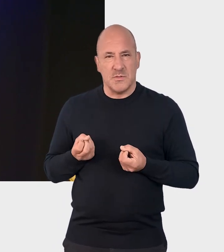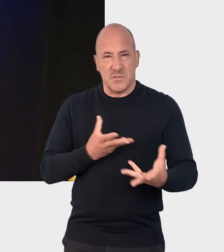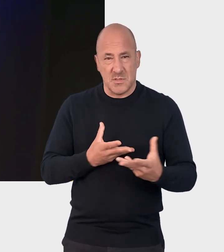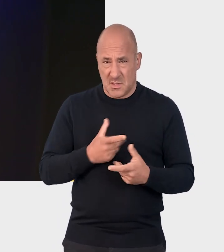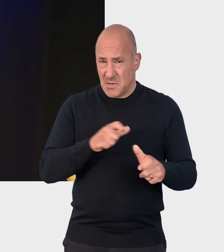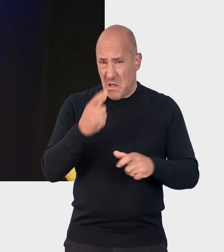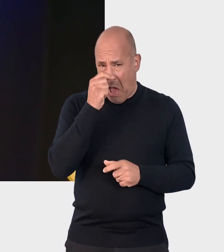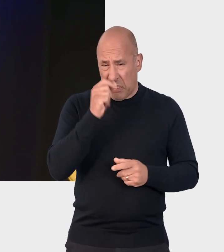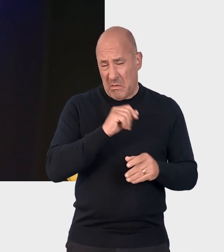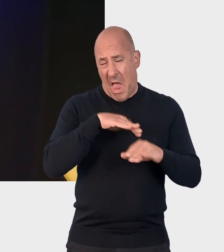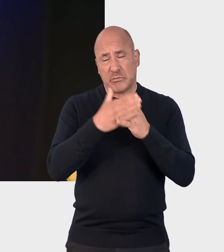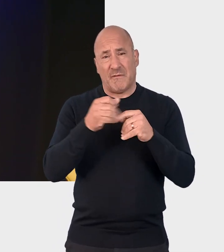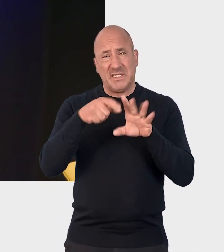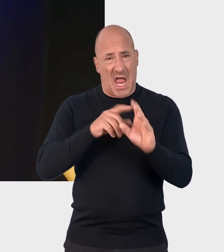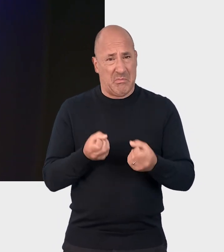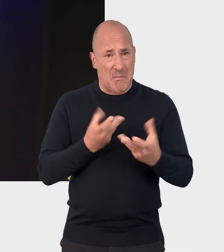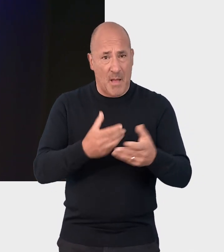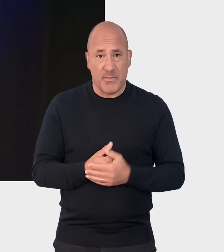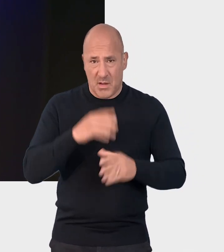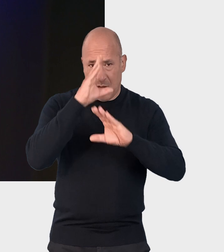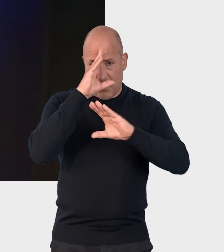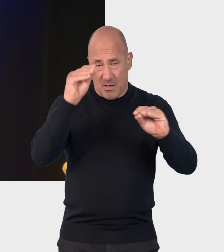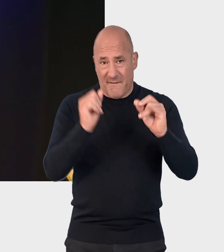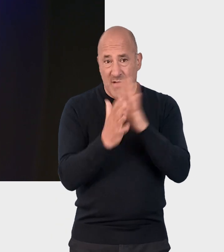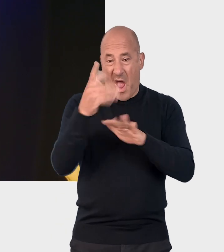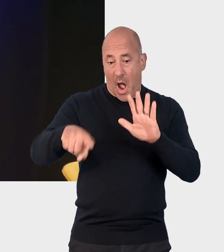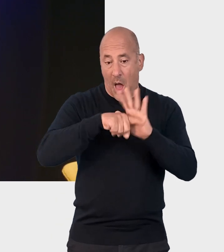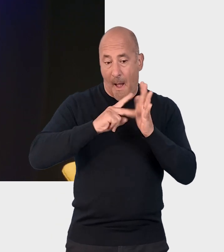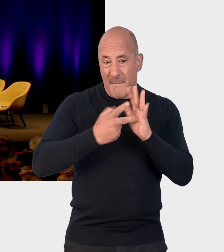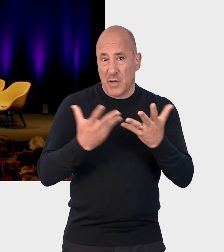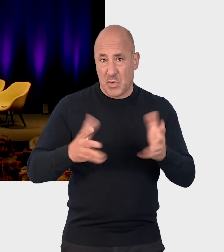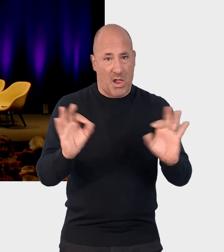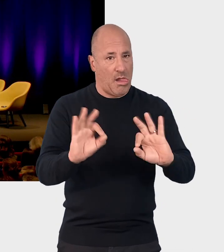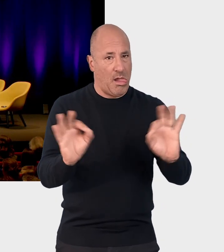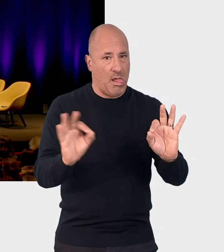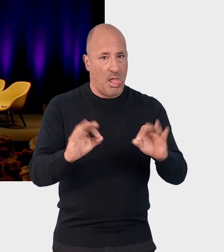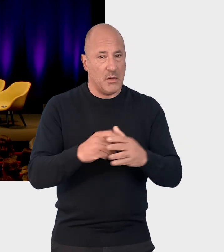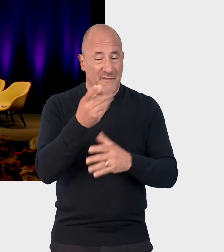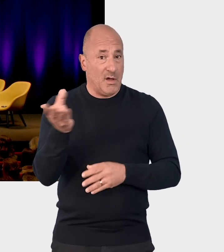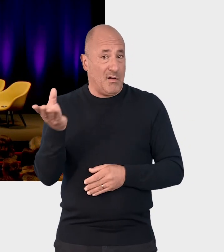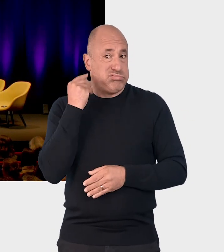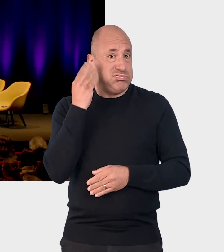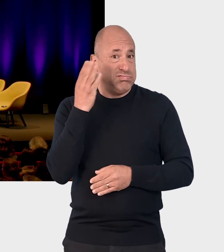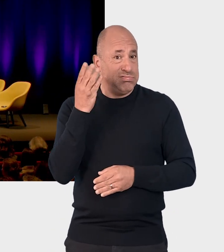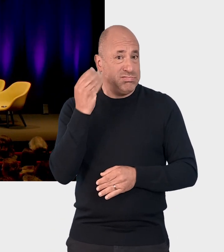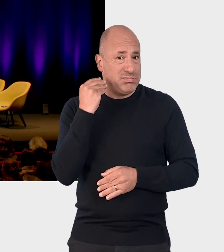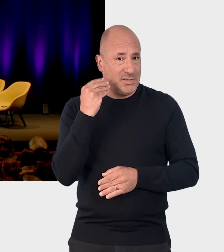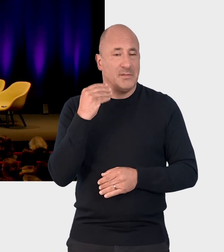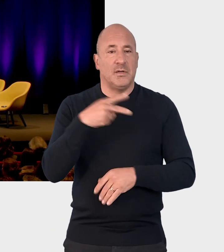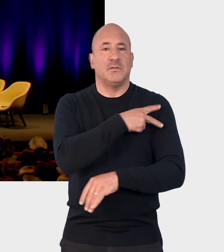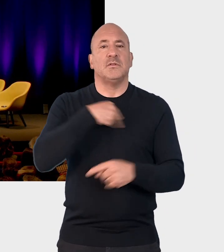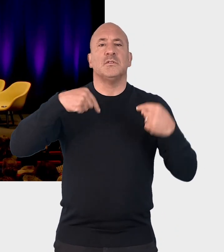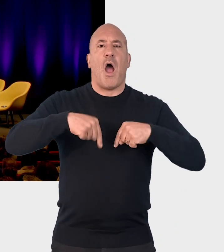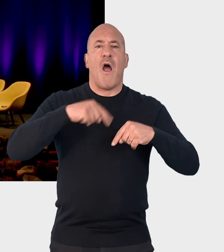that and input that at the end of the day. I have to tell you, there are no fire alarms planned for today, so if you do hear a